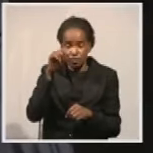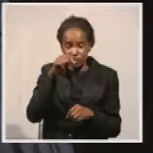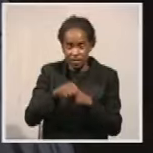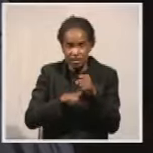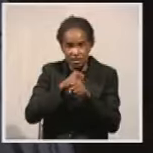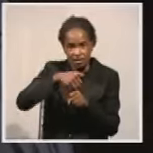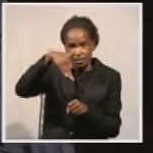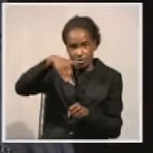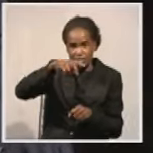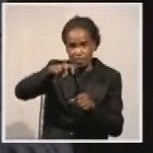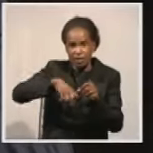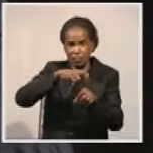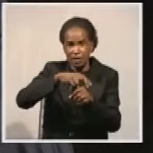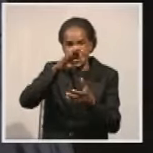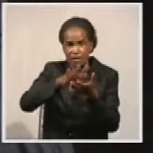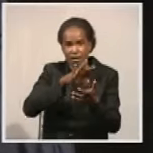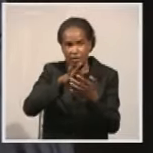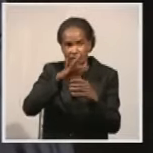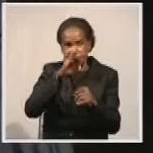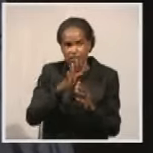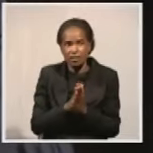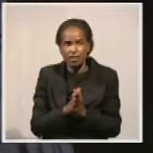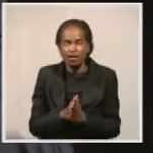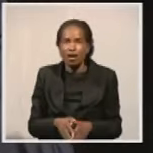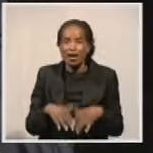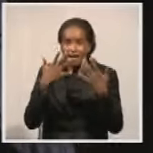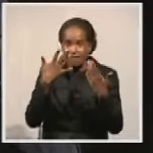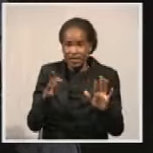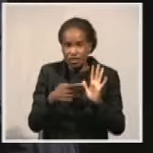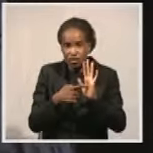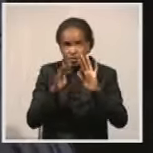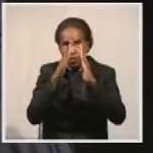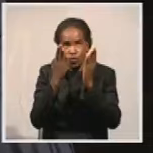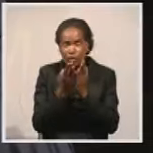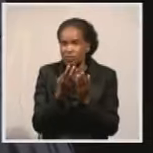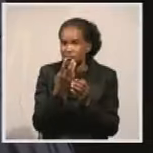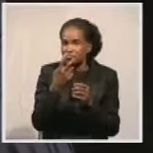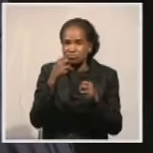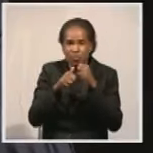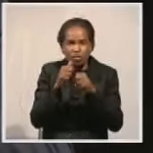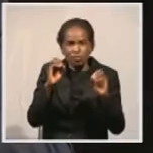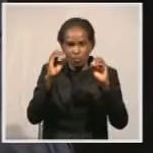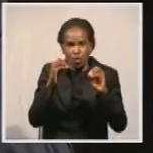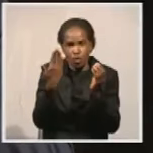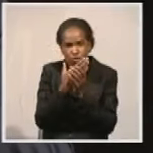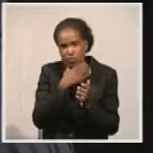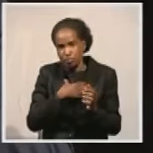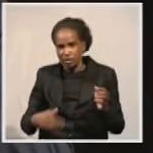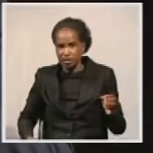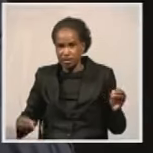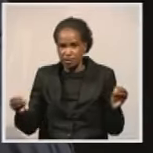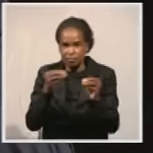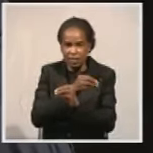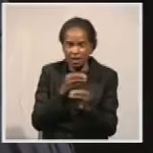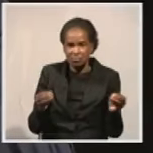Mm. We've already shown the world that we don't have a problem transitioning. Mm. We've done it three other times before, and this year is coming